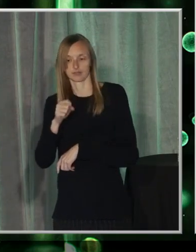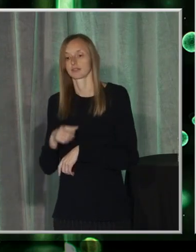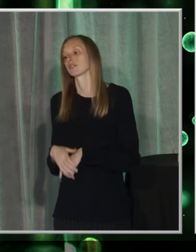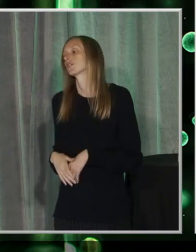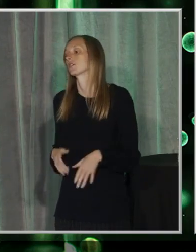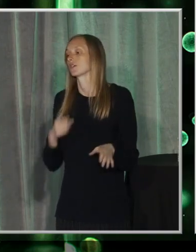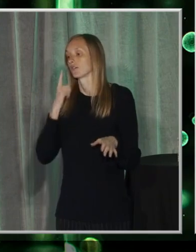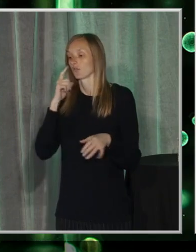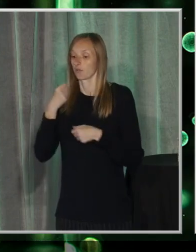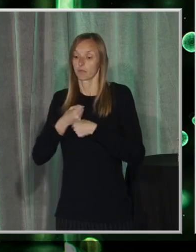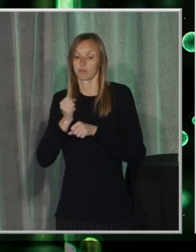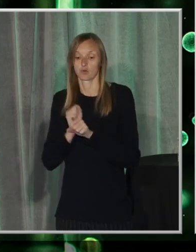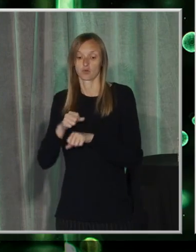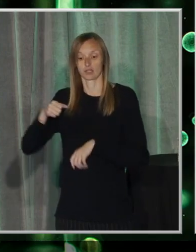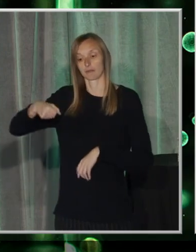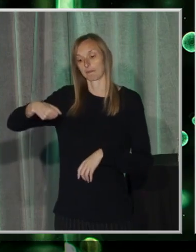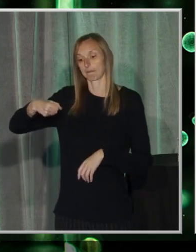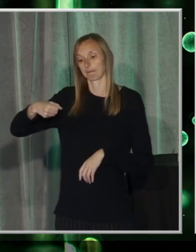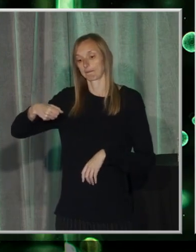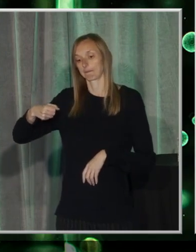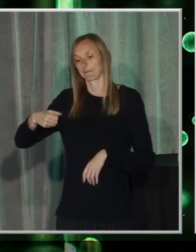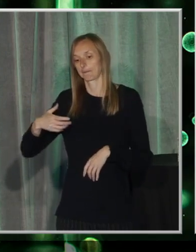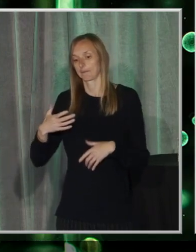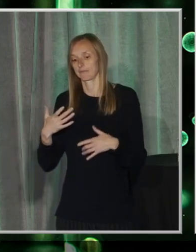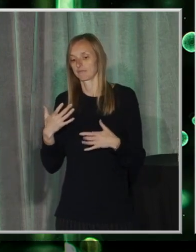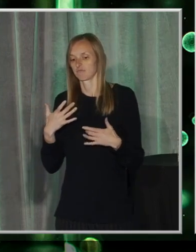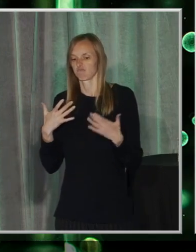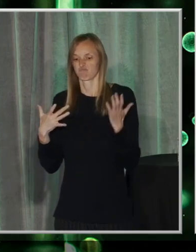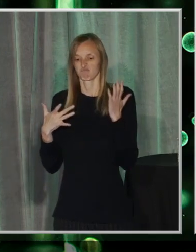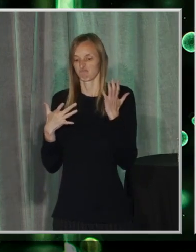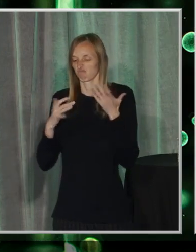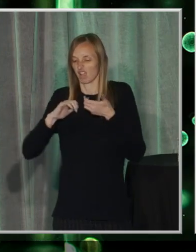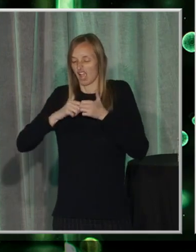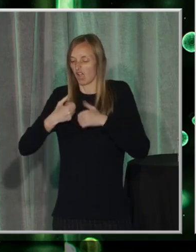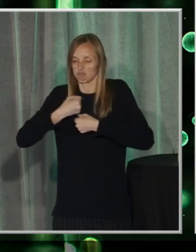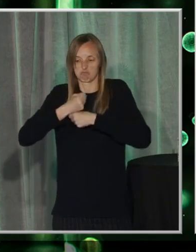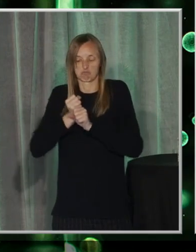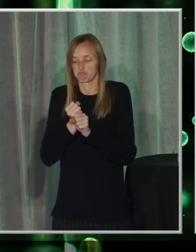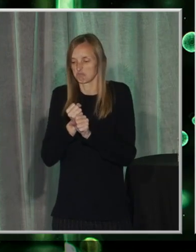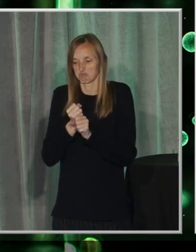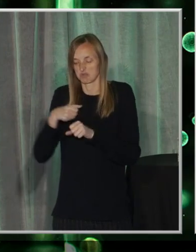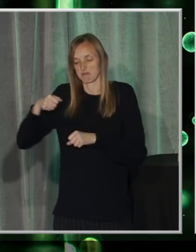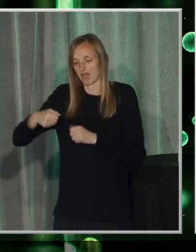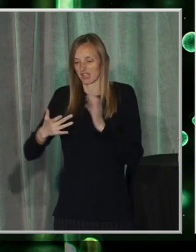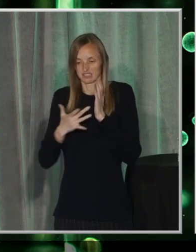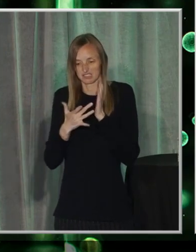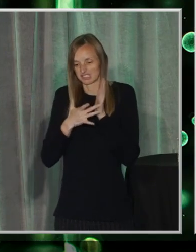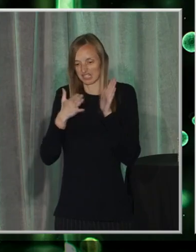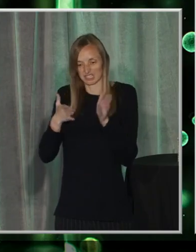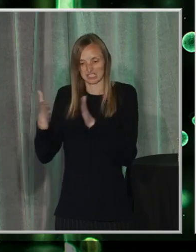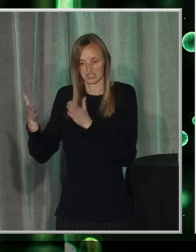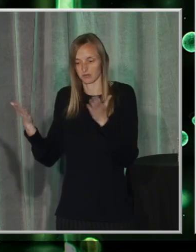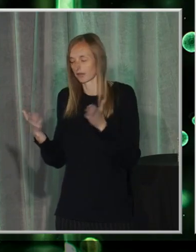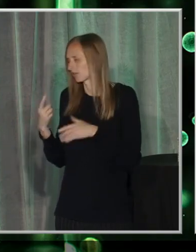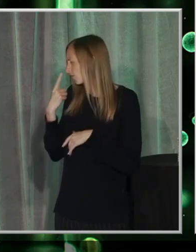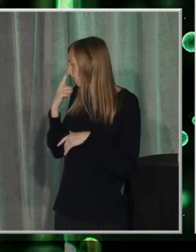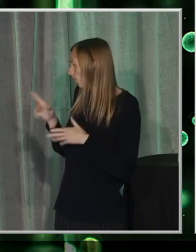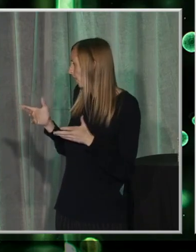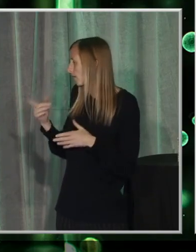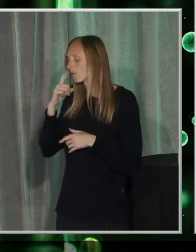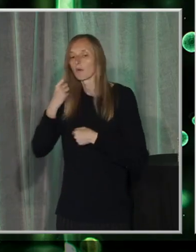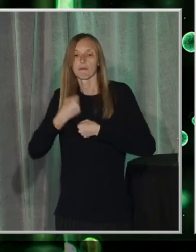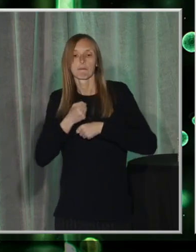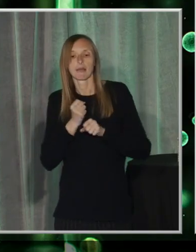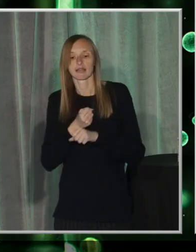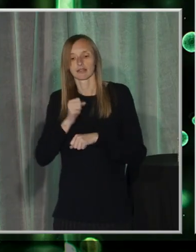of producing the bag then, what production techniques are you using? In terms? Of making the bag,